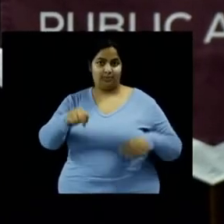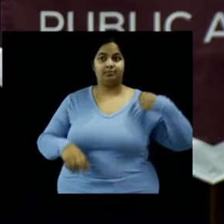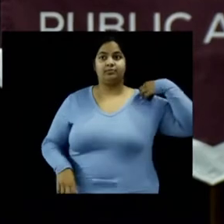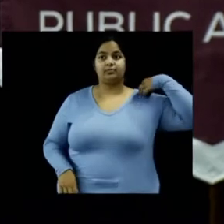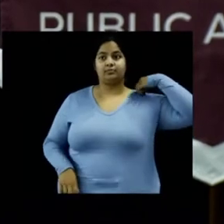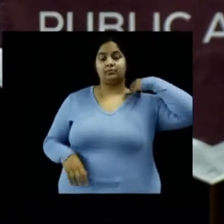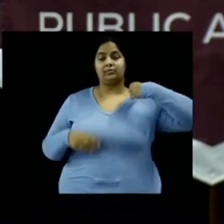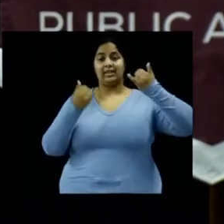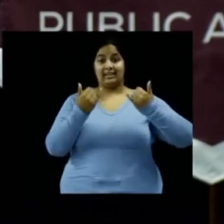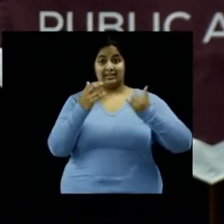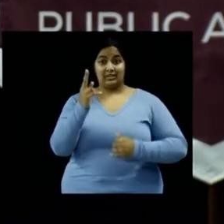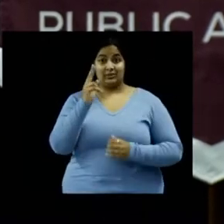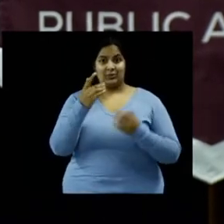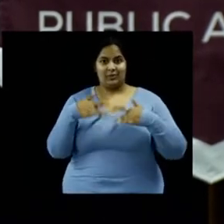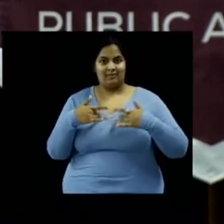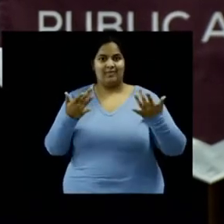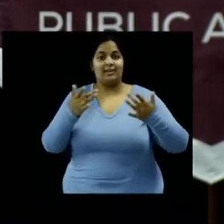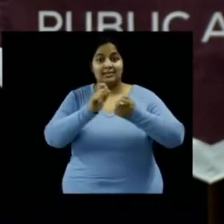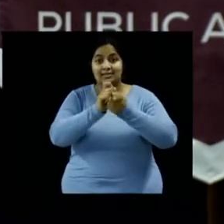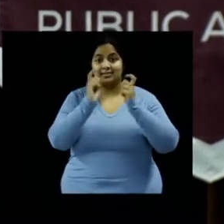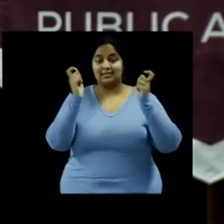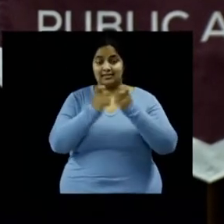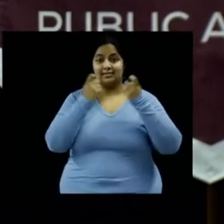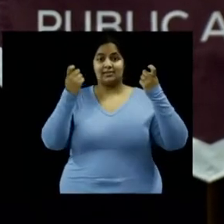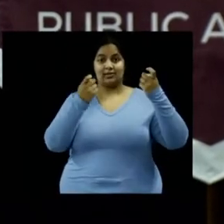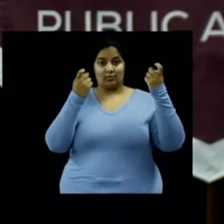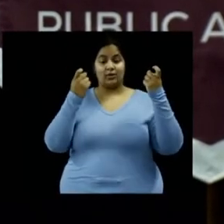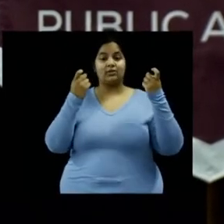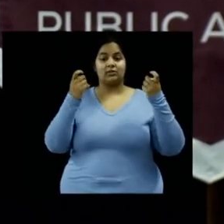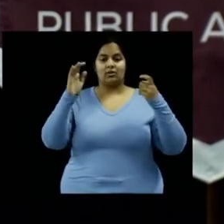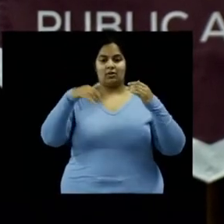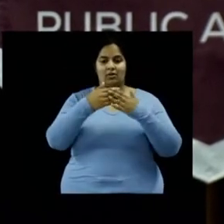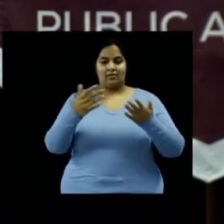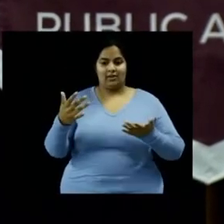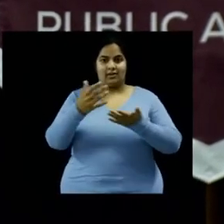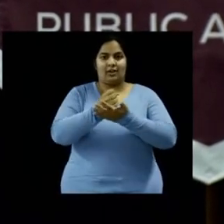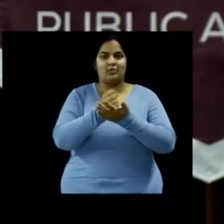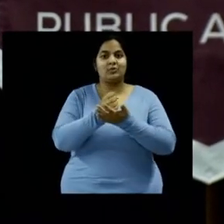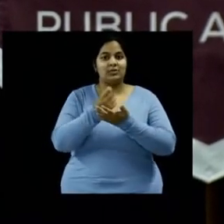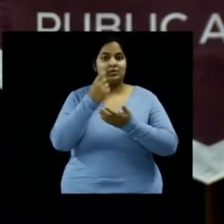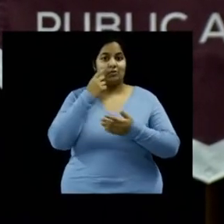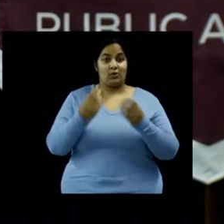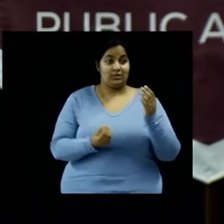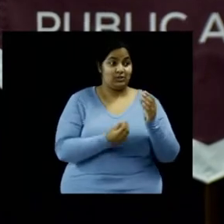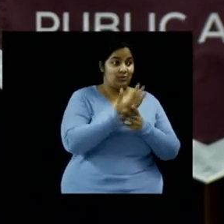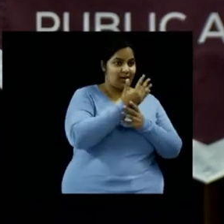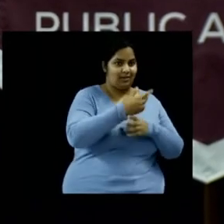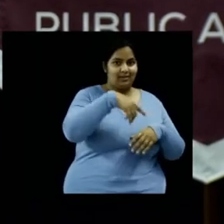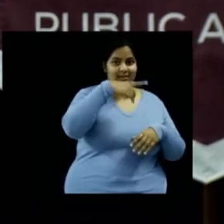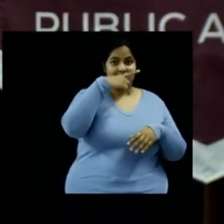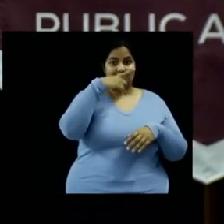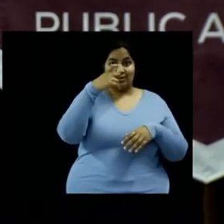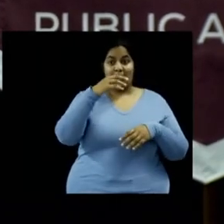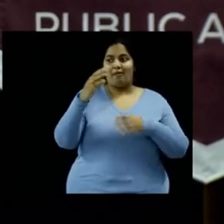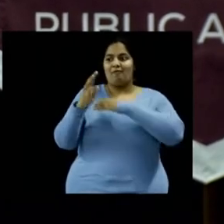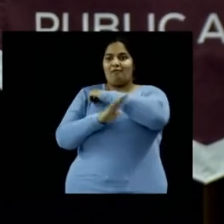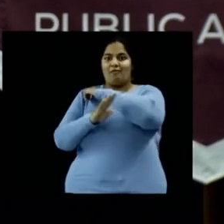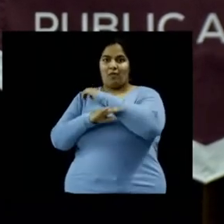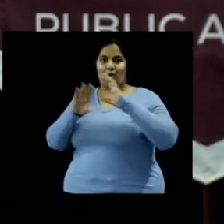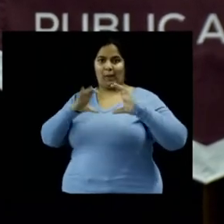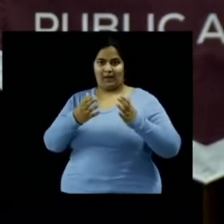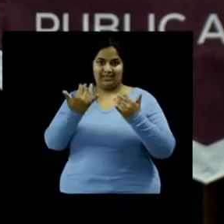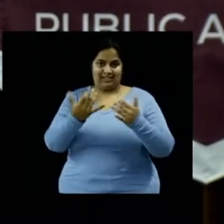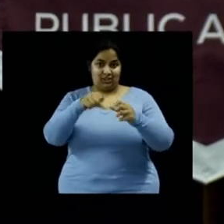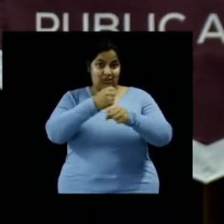This historic event celebrates the accomplishment of the spring, summer, and fall classes